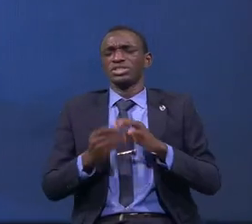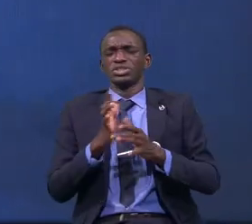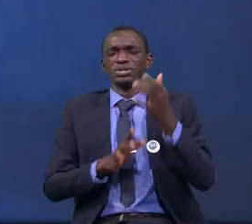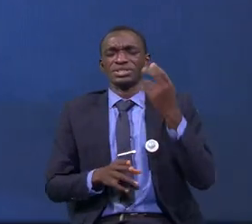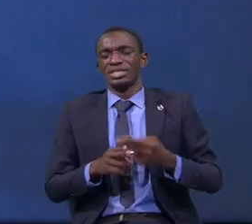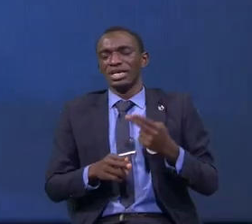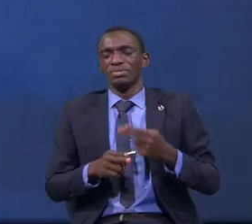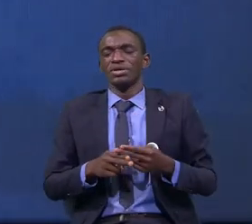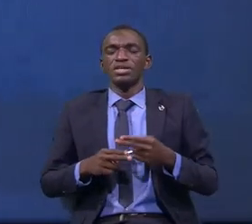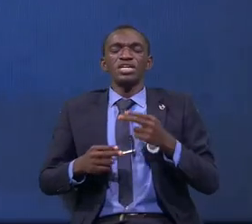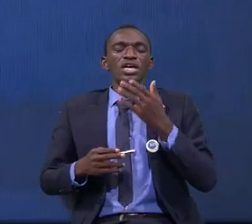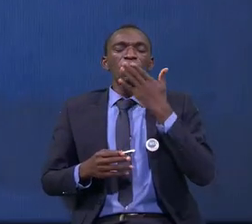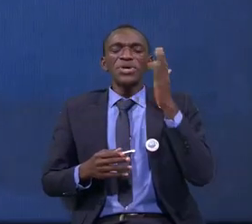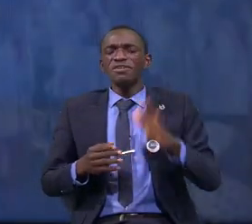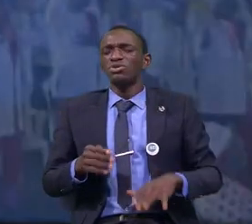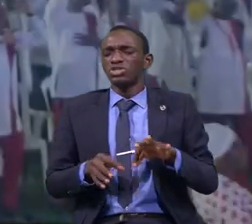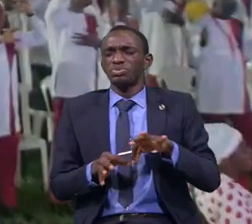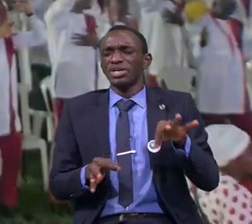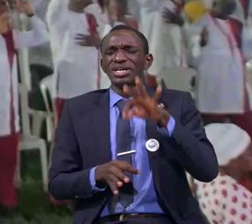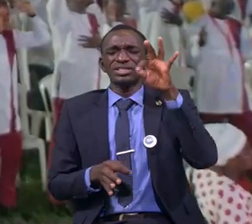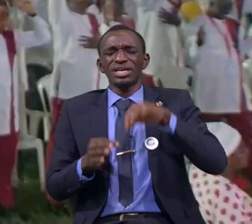Evil spirit come out of your body.